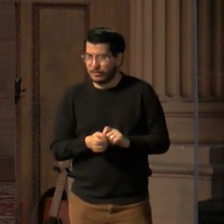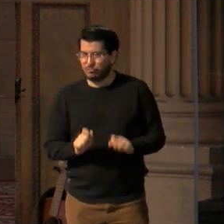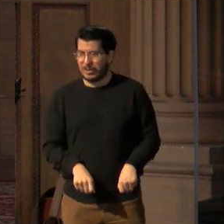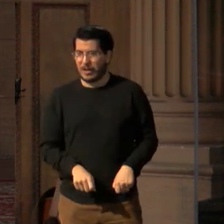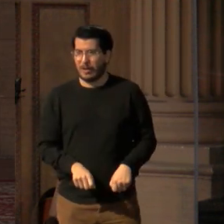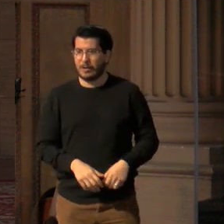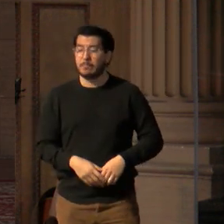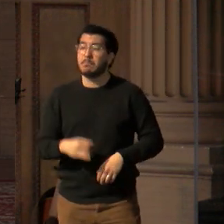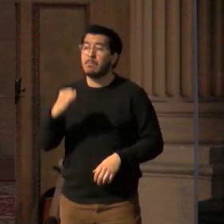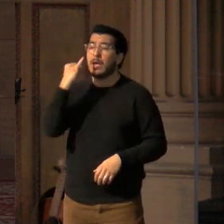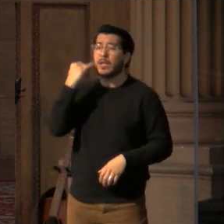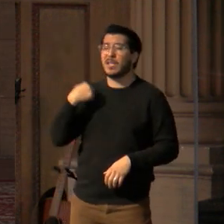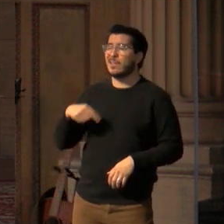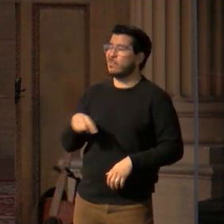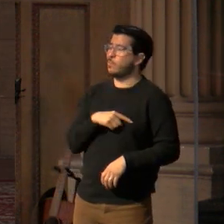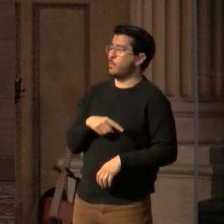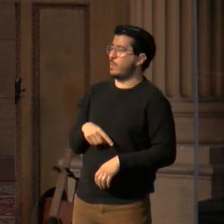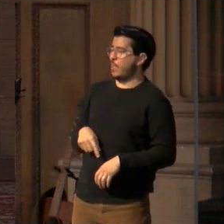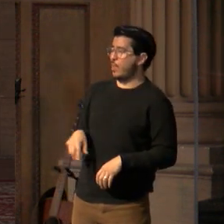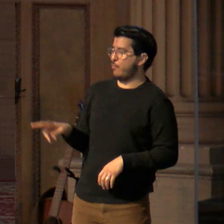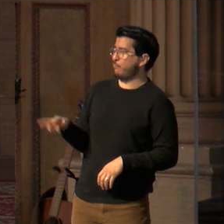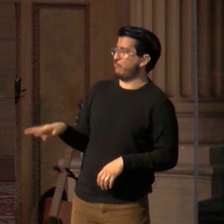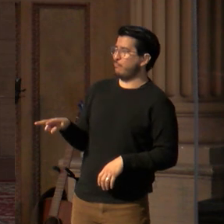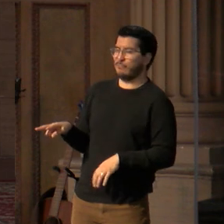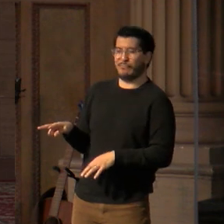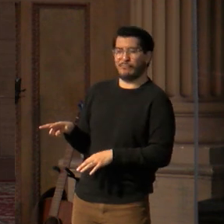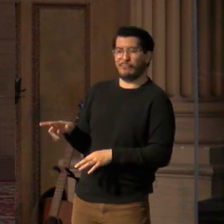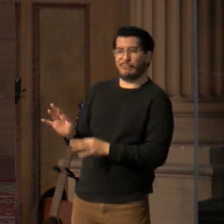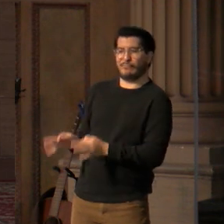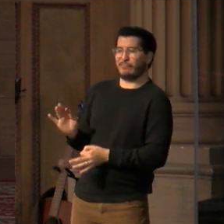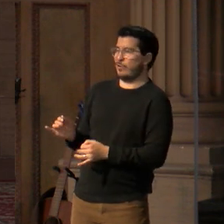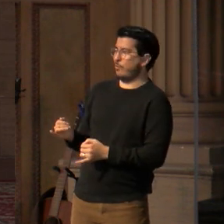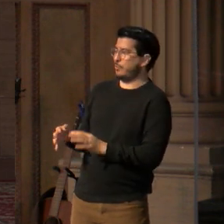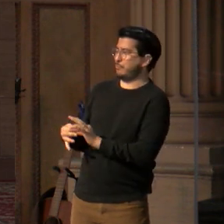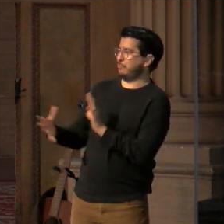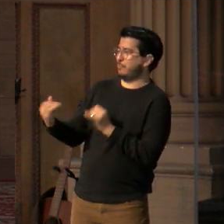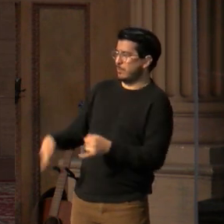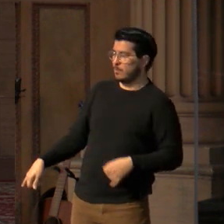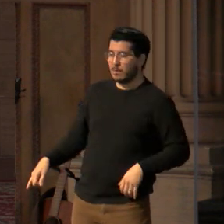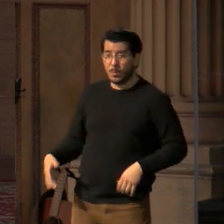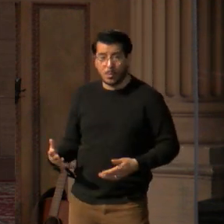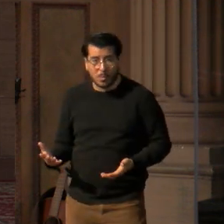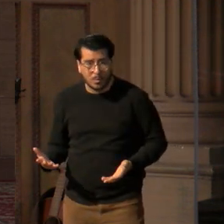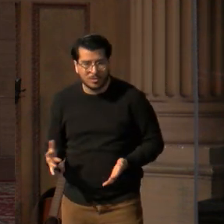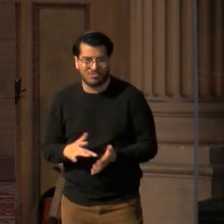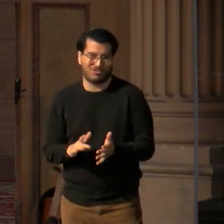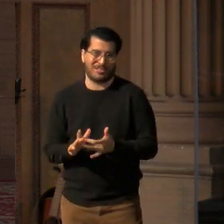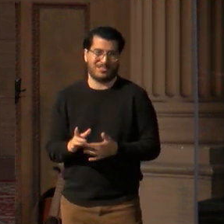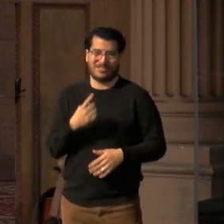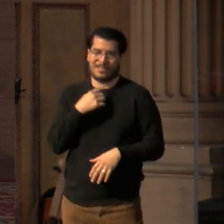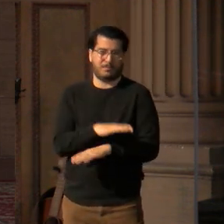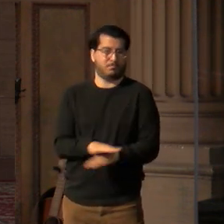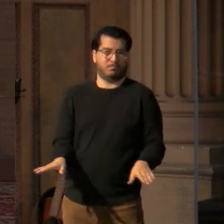But if we're very quick to penalize people without giving them those opportunities, we're judging in a way that Jesus says we're not to judge.